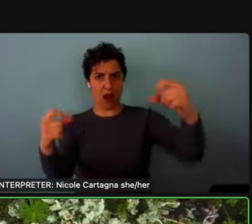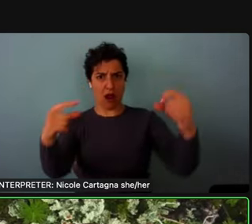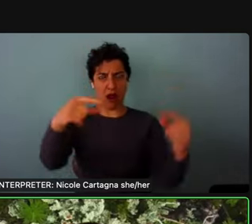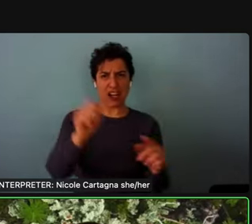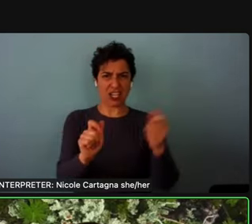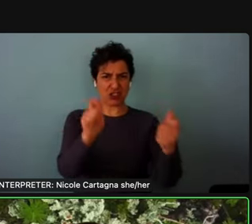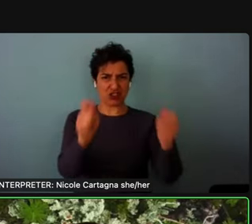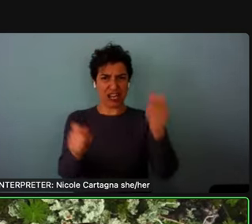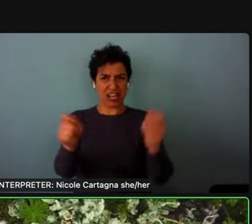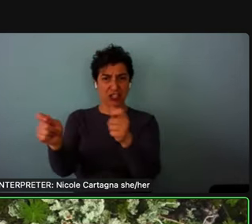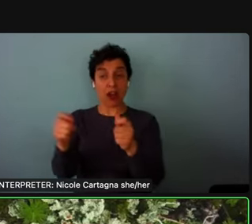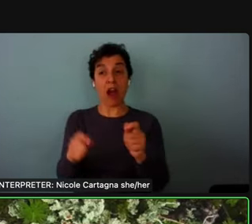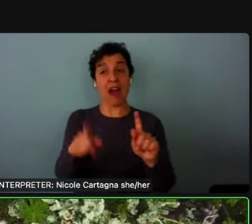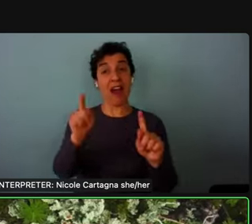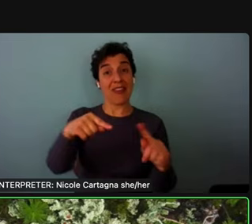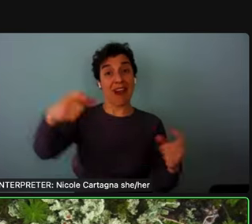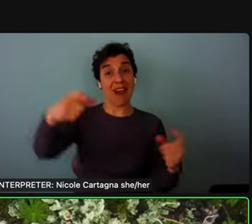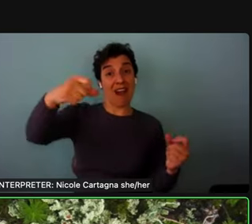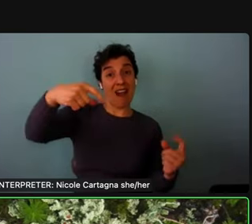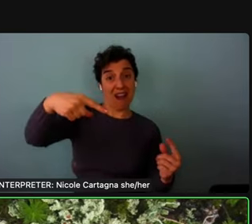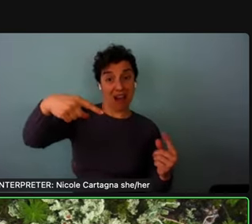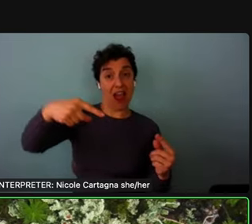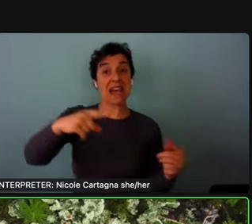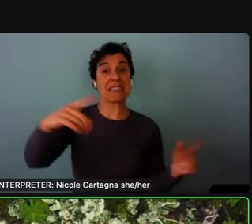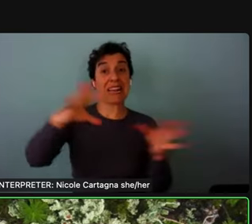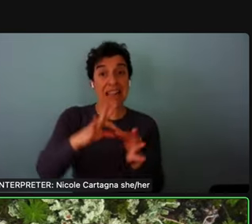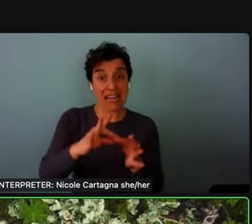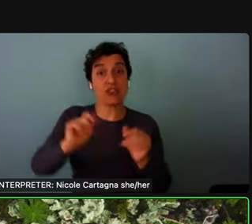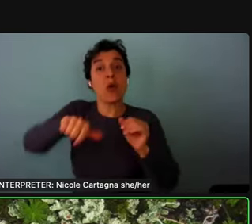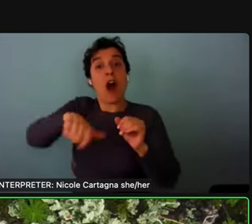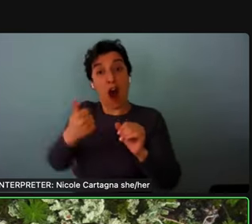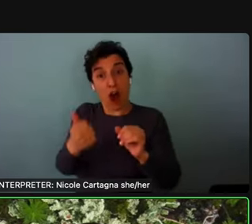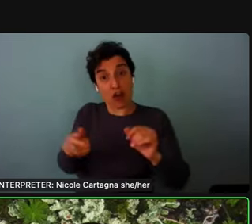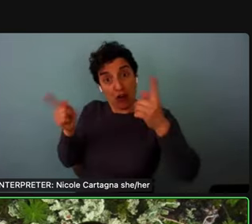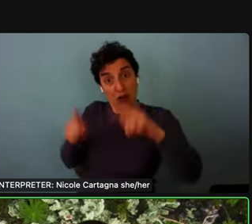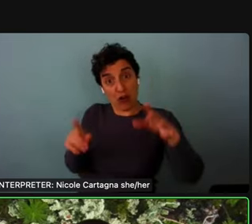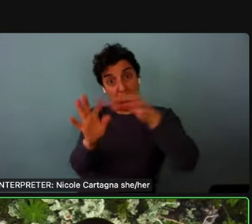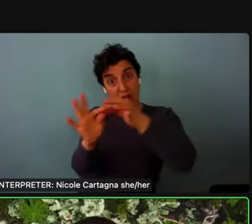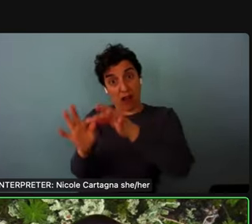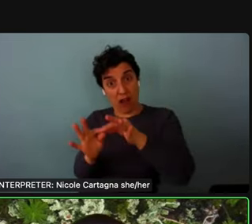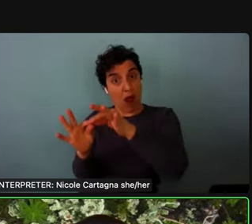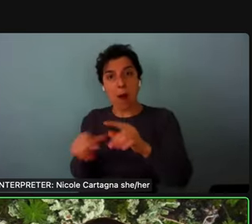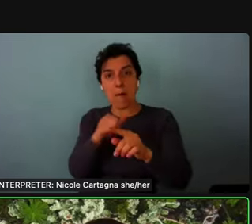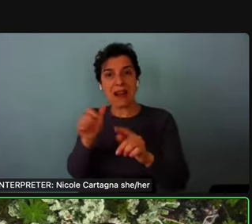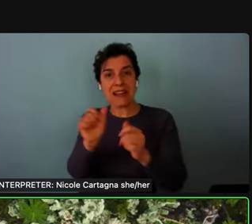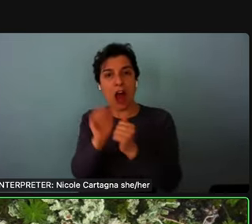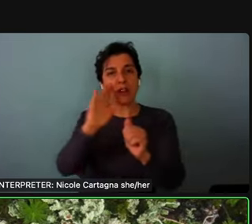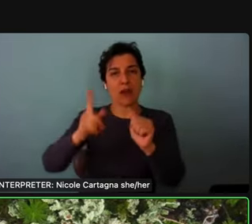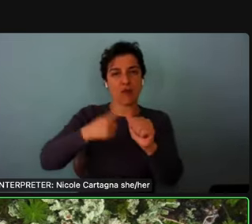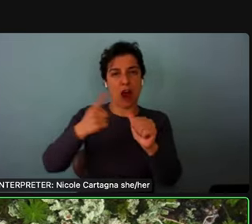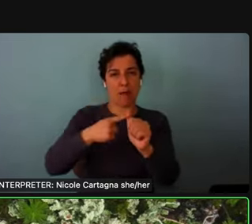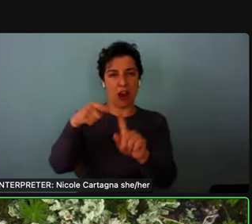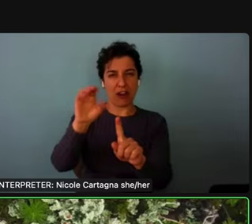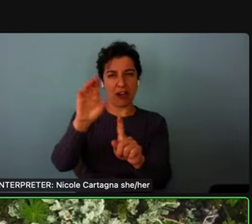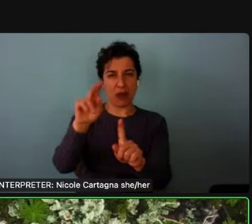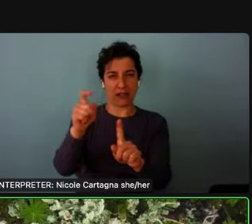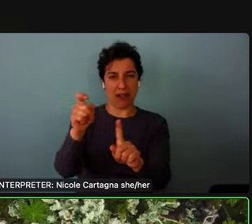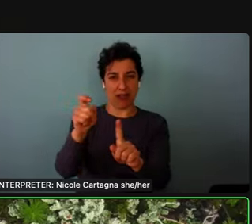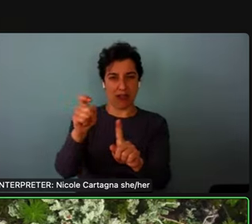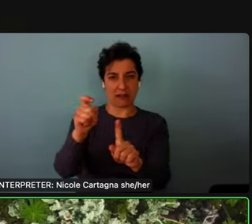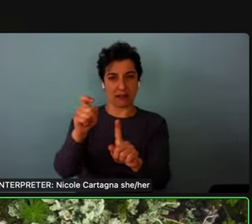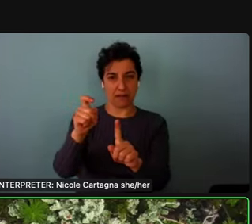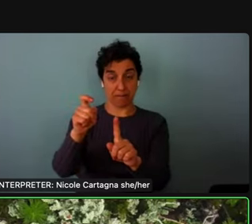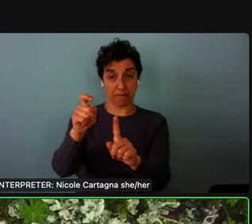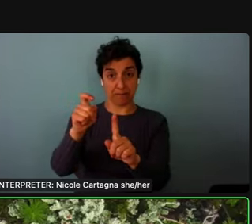of association cortex is connected to other association cortex, but not with primary cortex. Now,